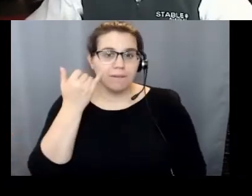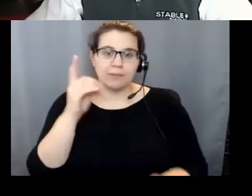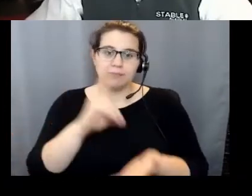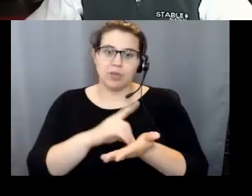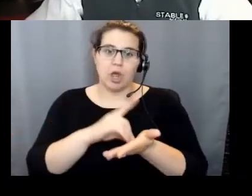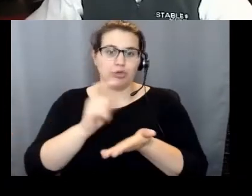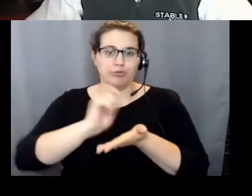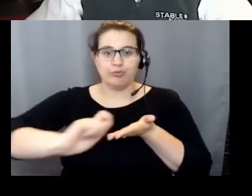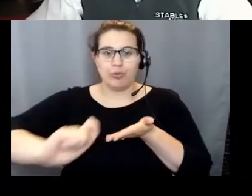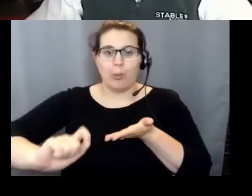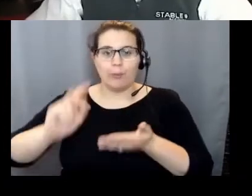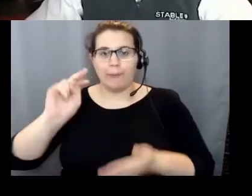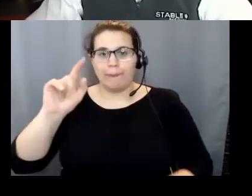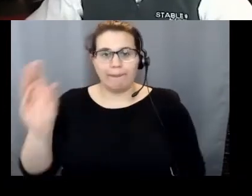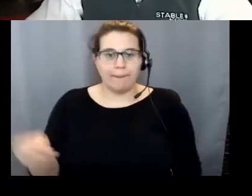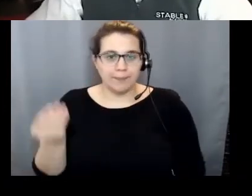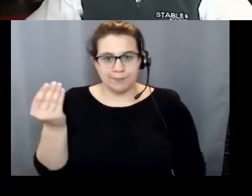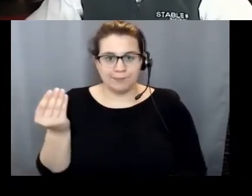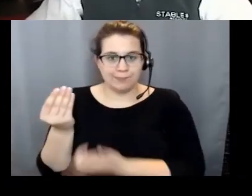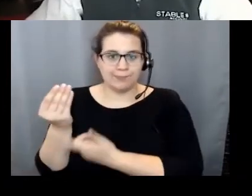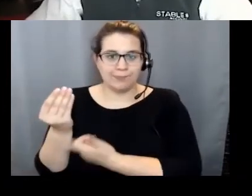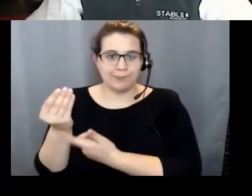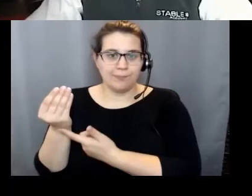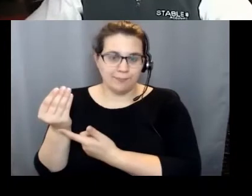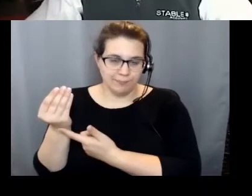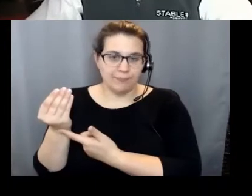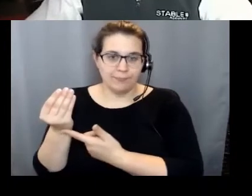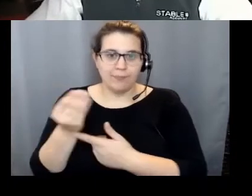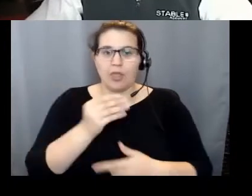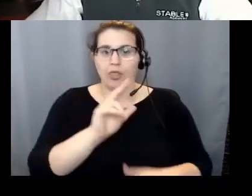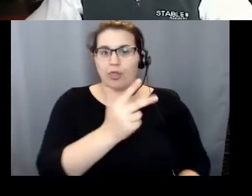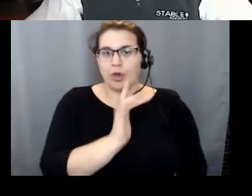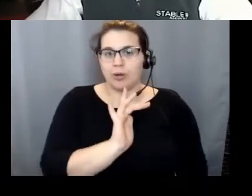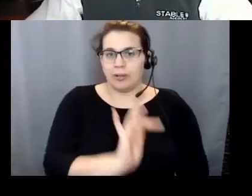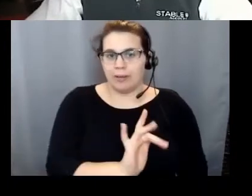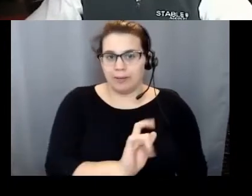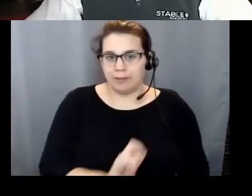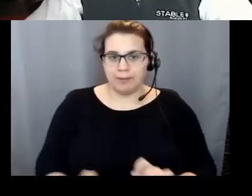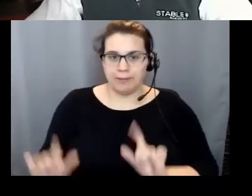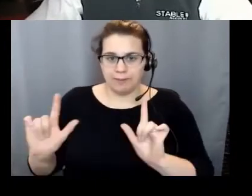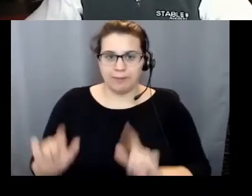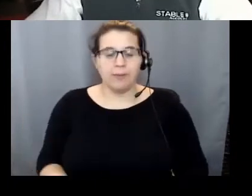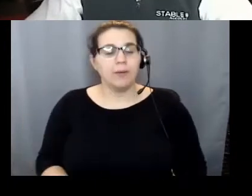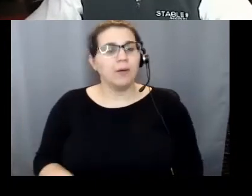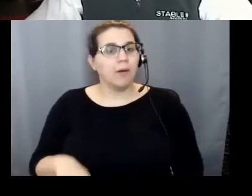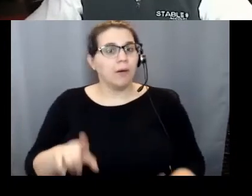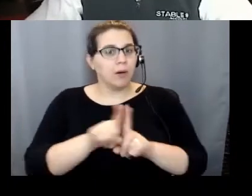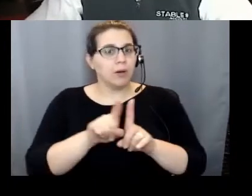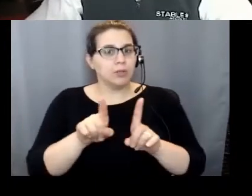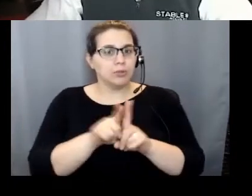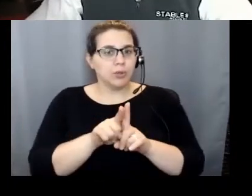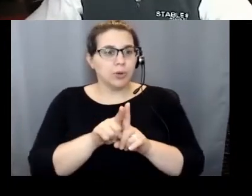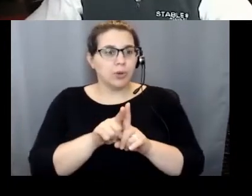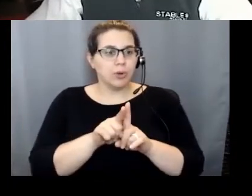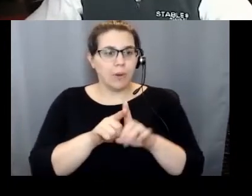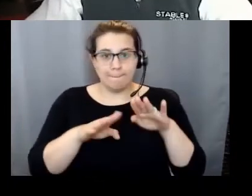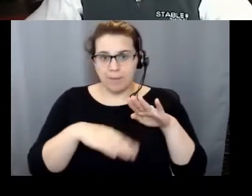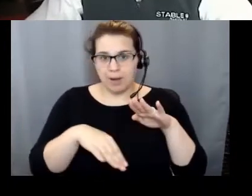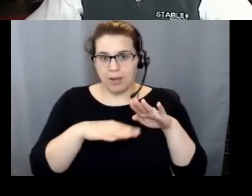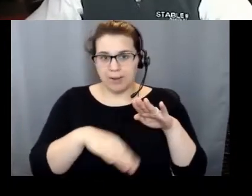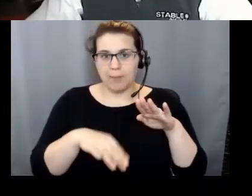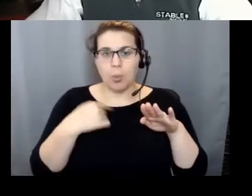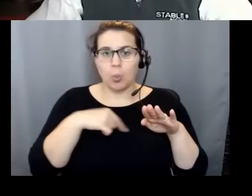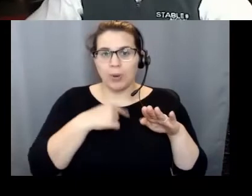doctor's certification, you'd click the third button. I also want to point out down here that there is a link here to a